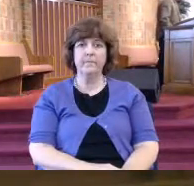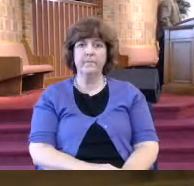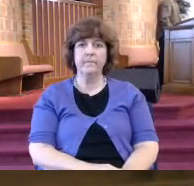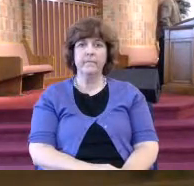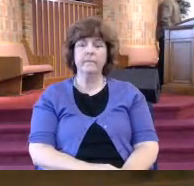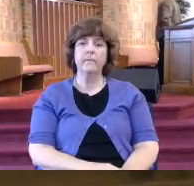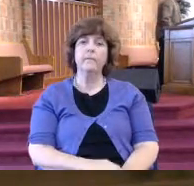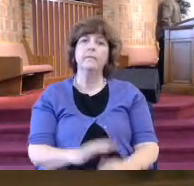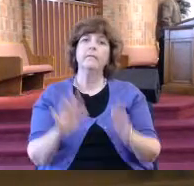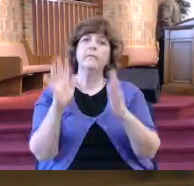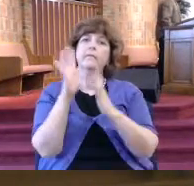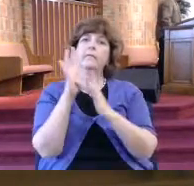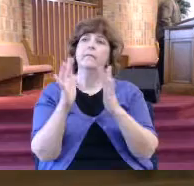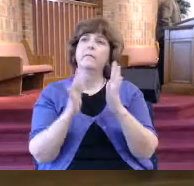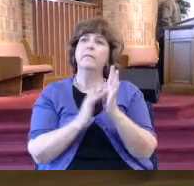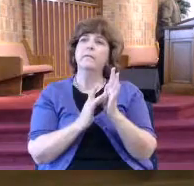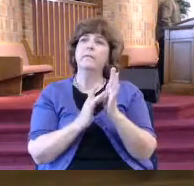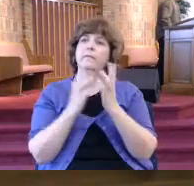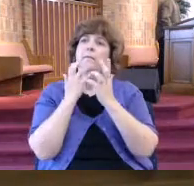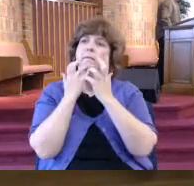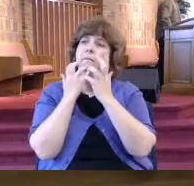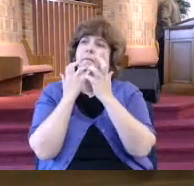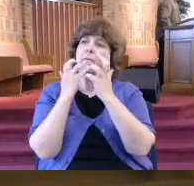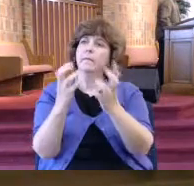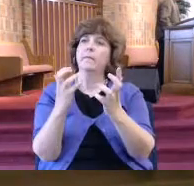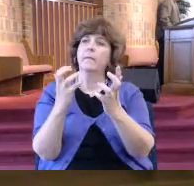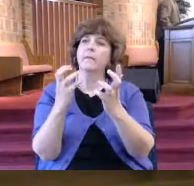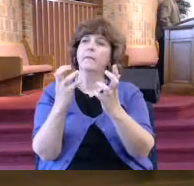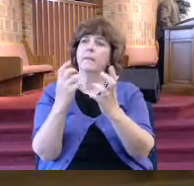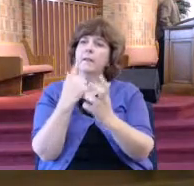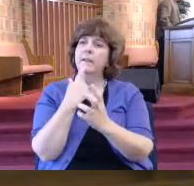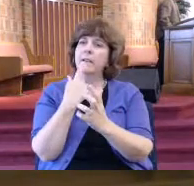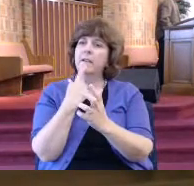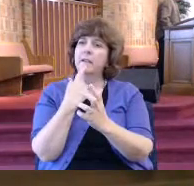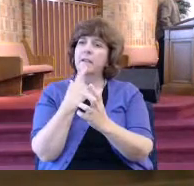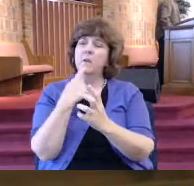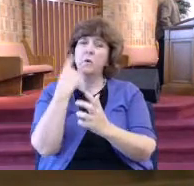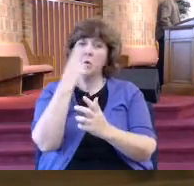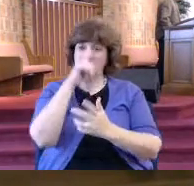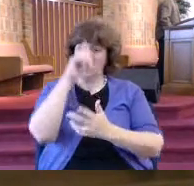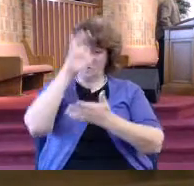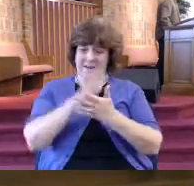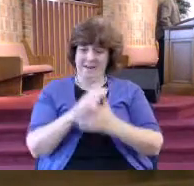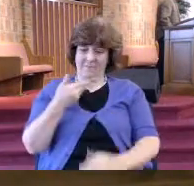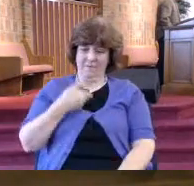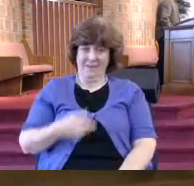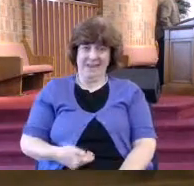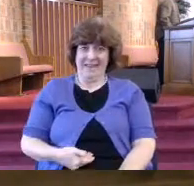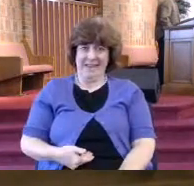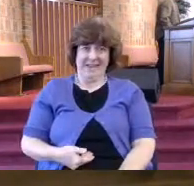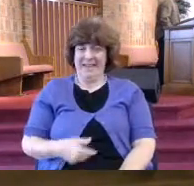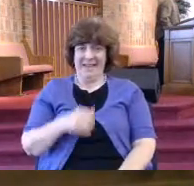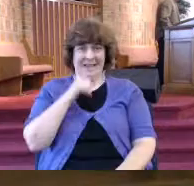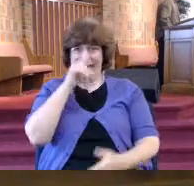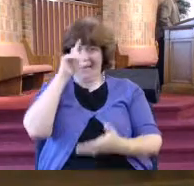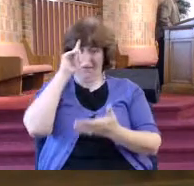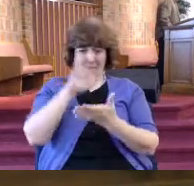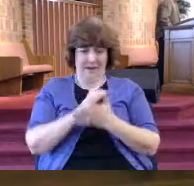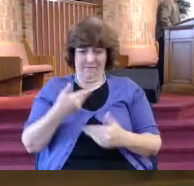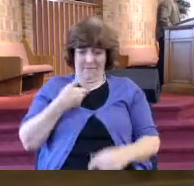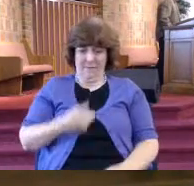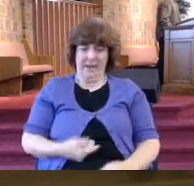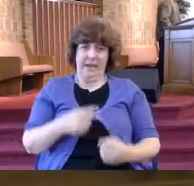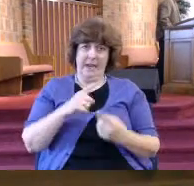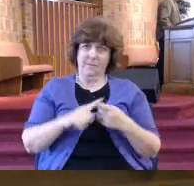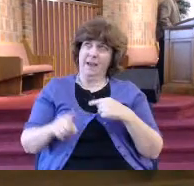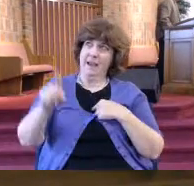and said, 'He who believes in me believes not in me, but in him who sent me. And